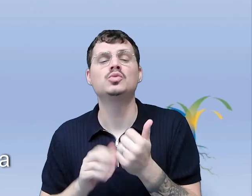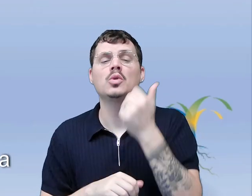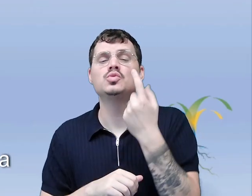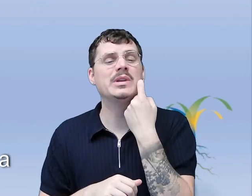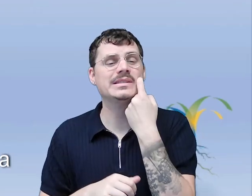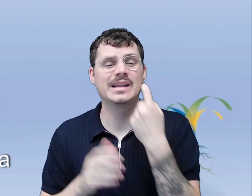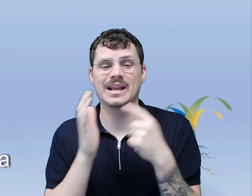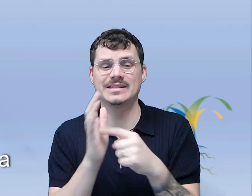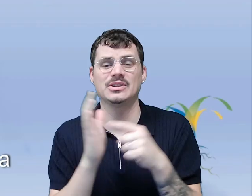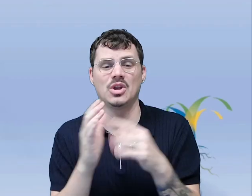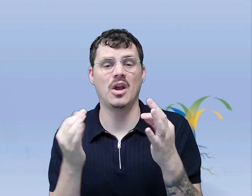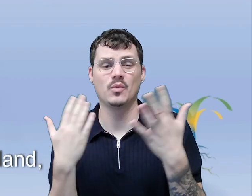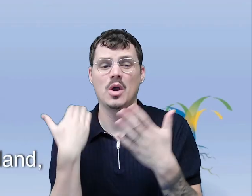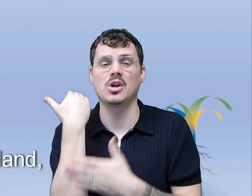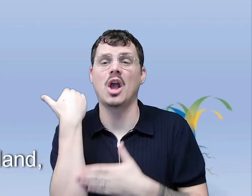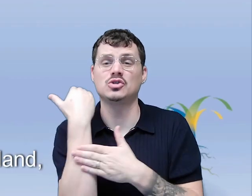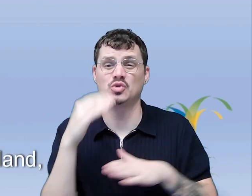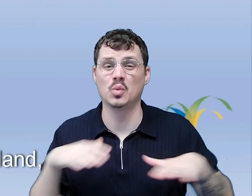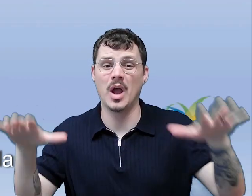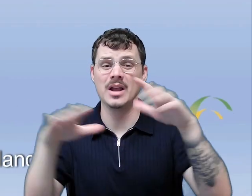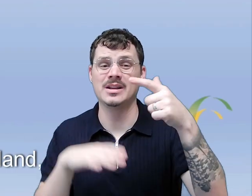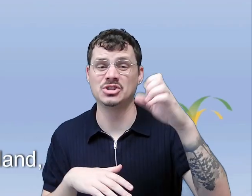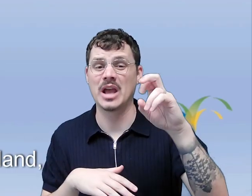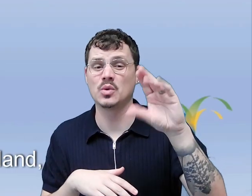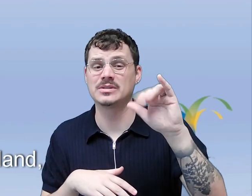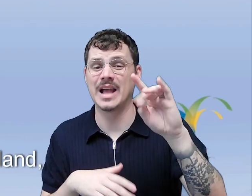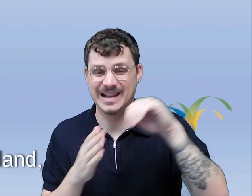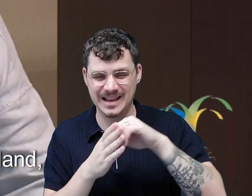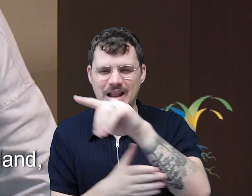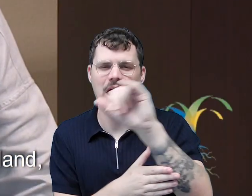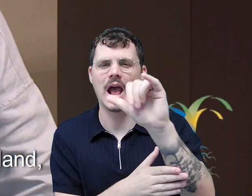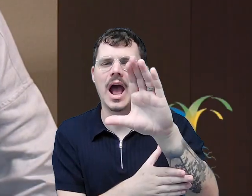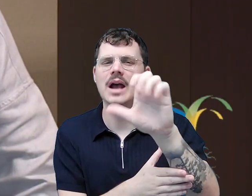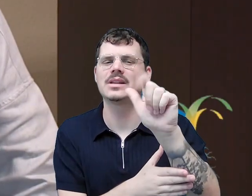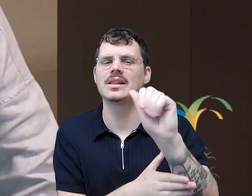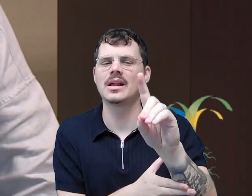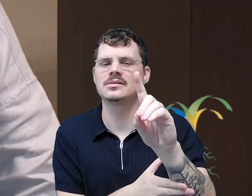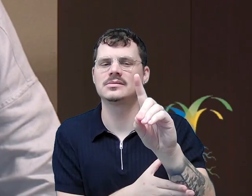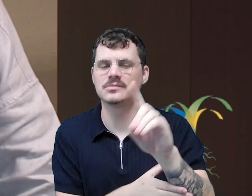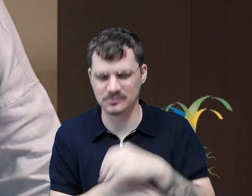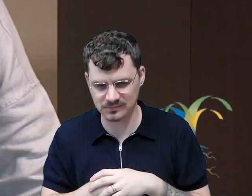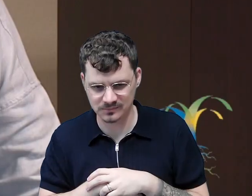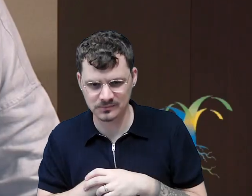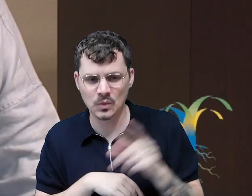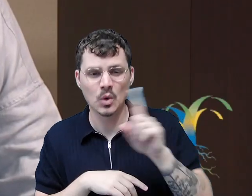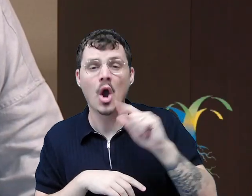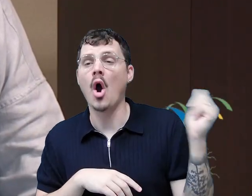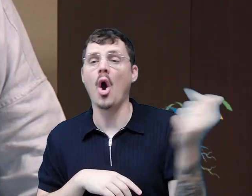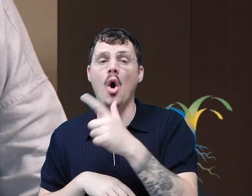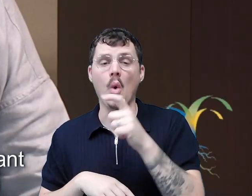most recent example of a countrywide genocide is in Iceland, where